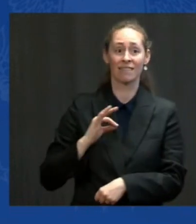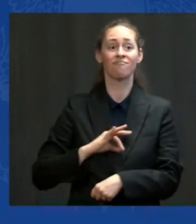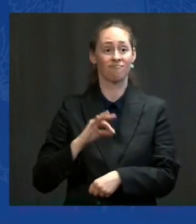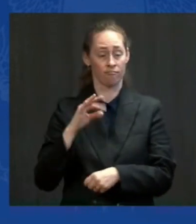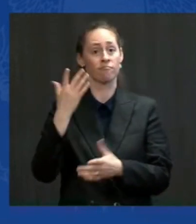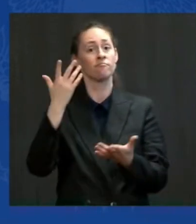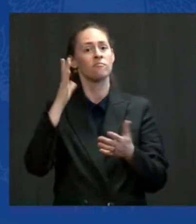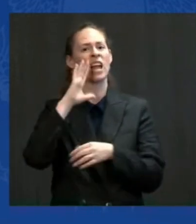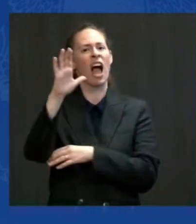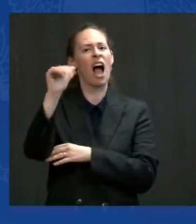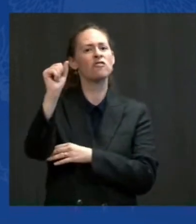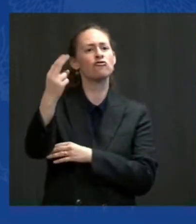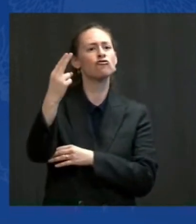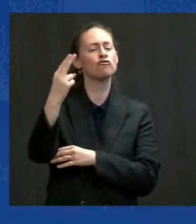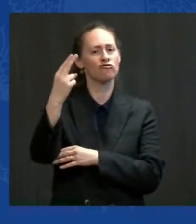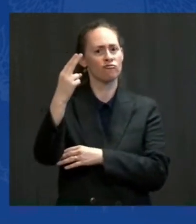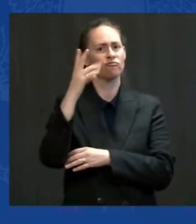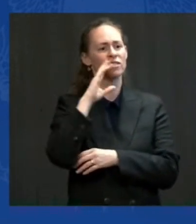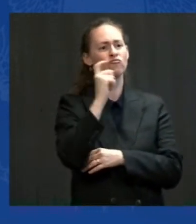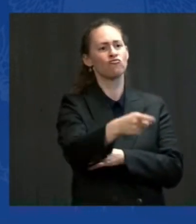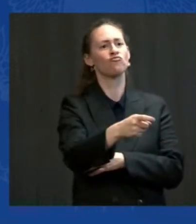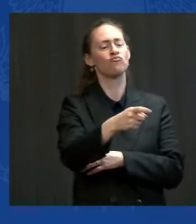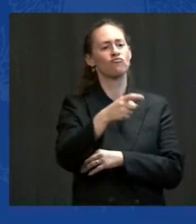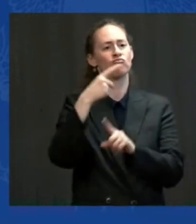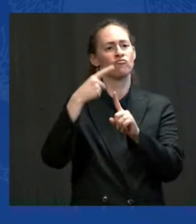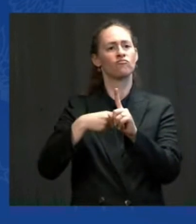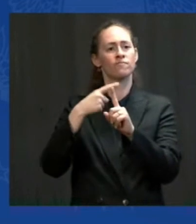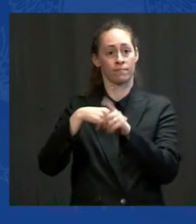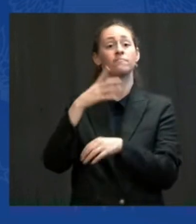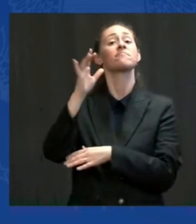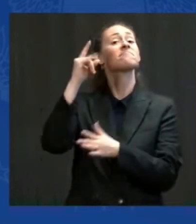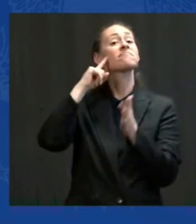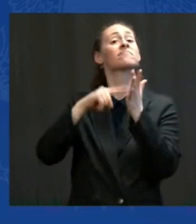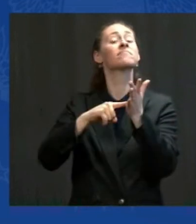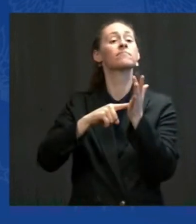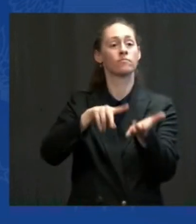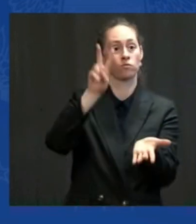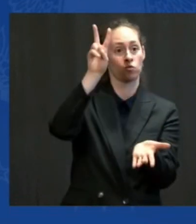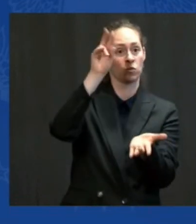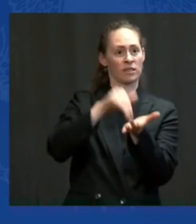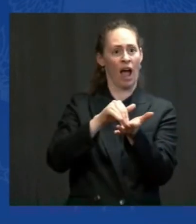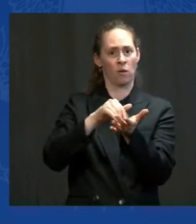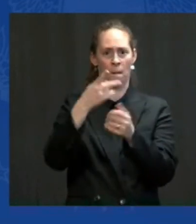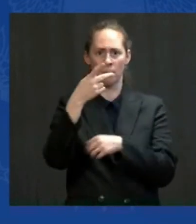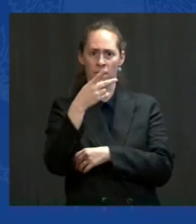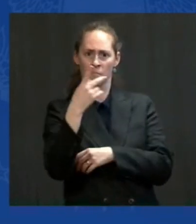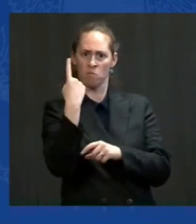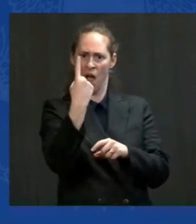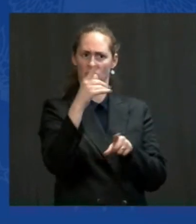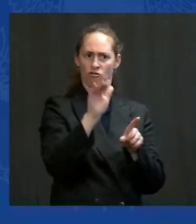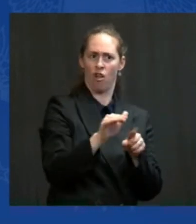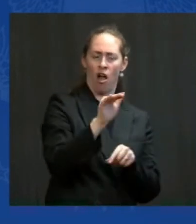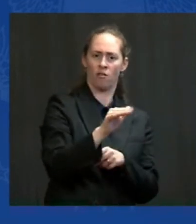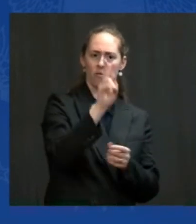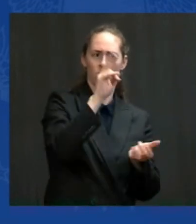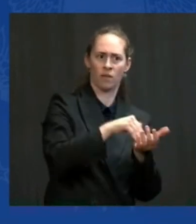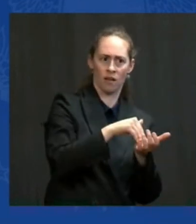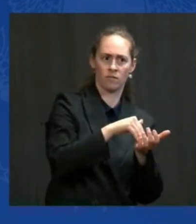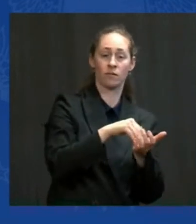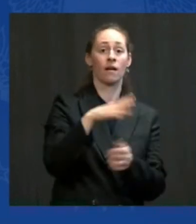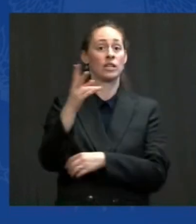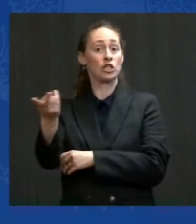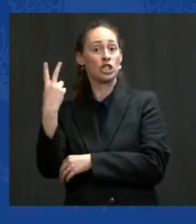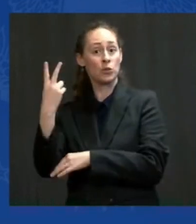back. Up to now, guess what? You get $2,000 to declare a dependent, If you have 2 children, you get $4,000 off